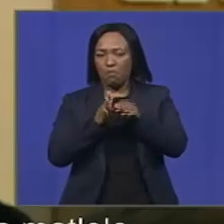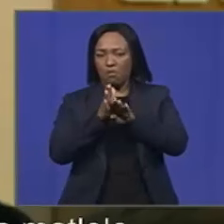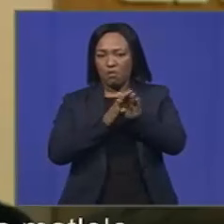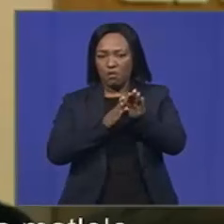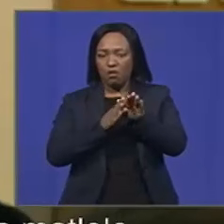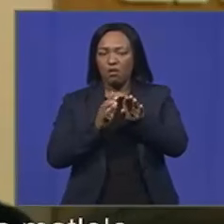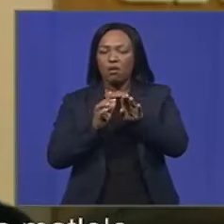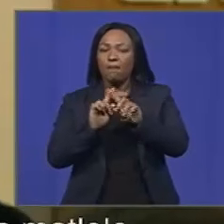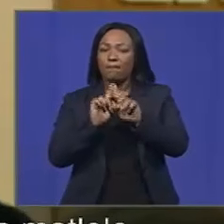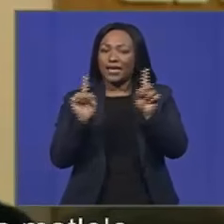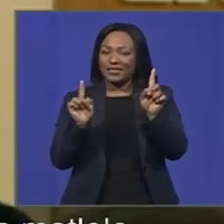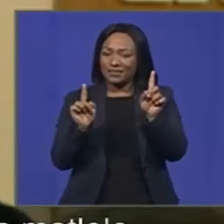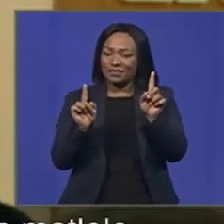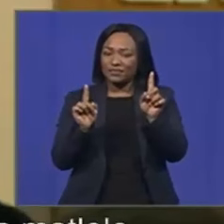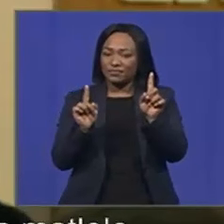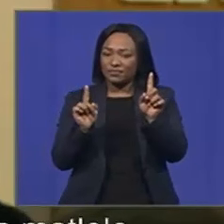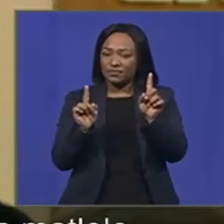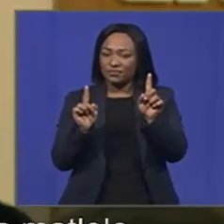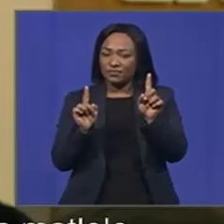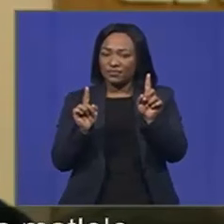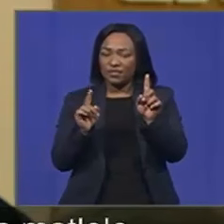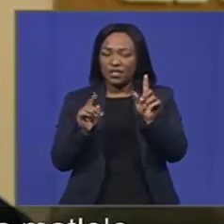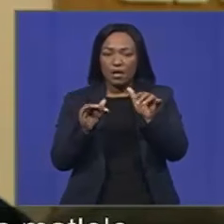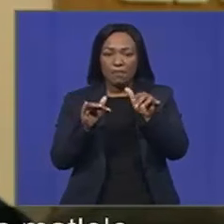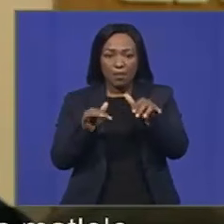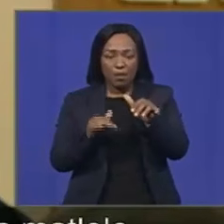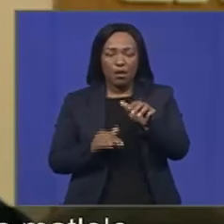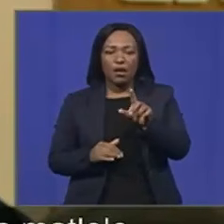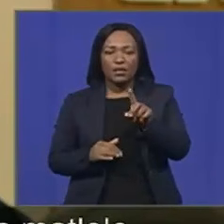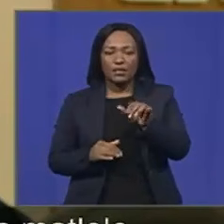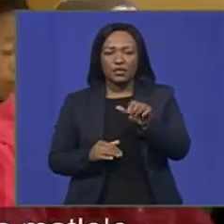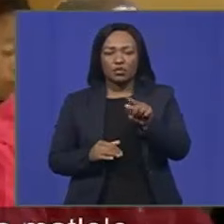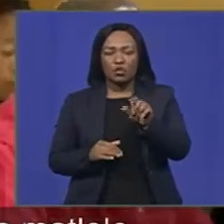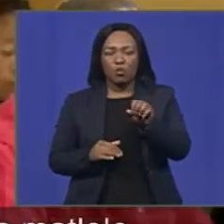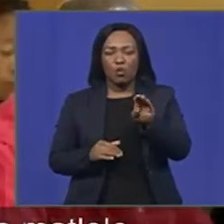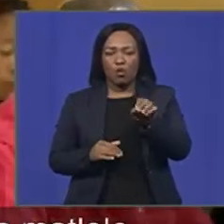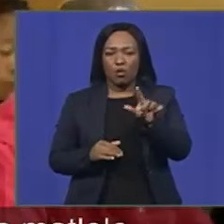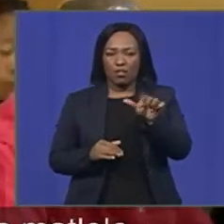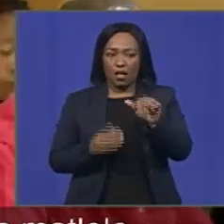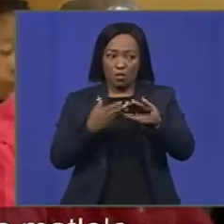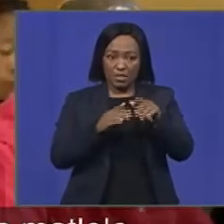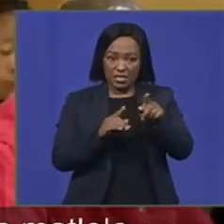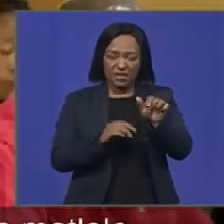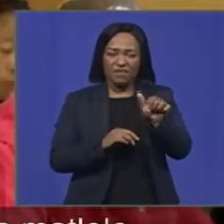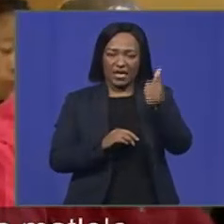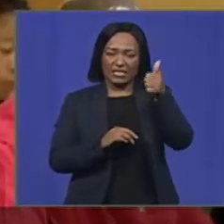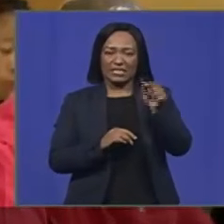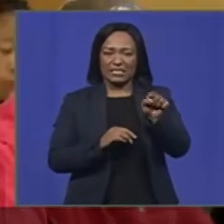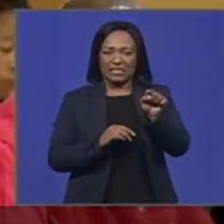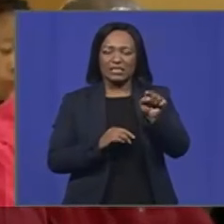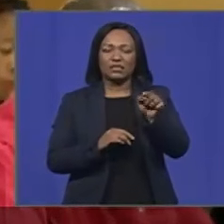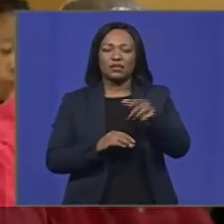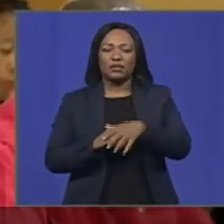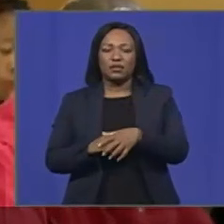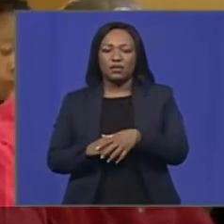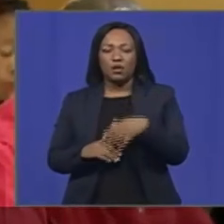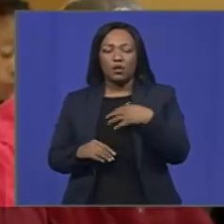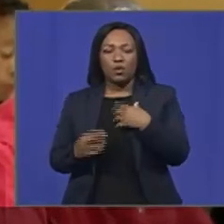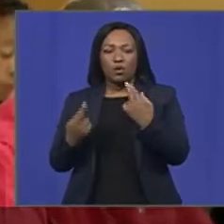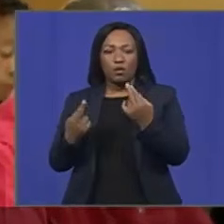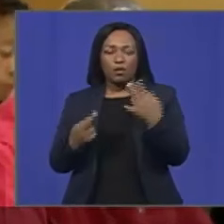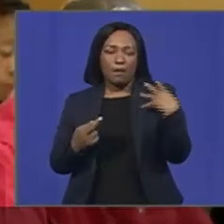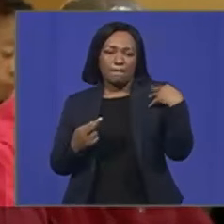that it's put the people of Sobota first. We are hopeful, Minister, that